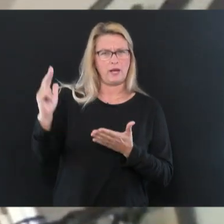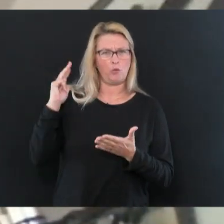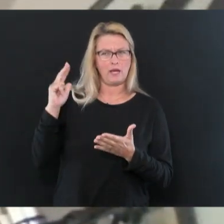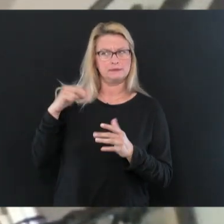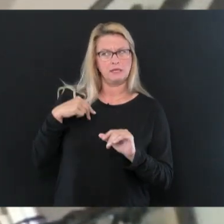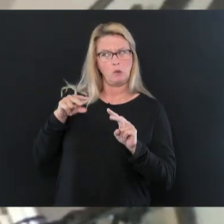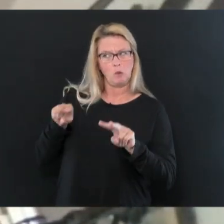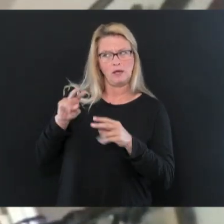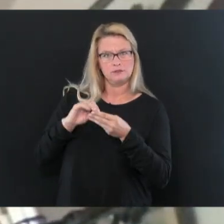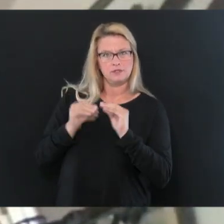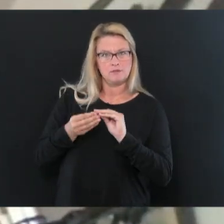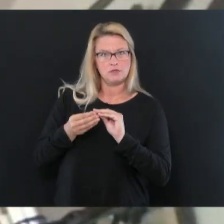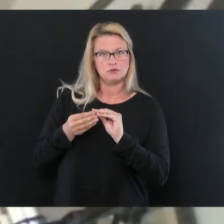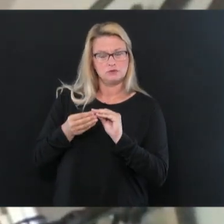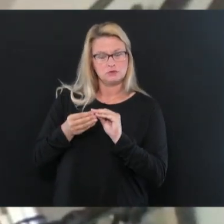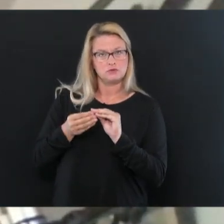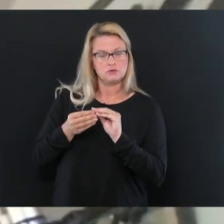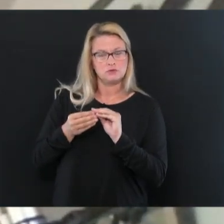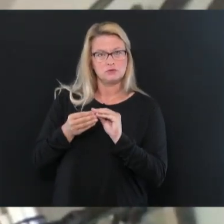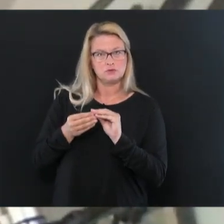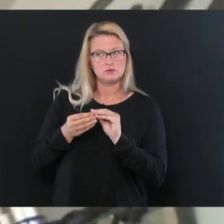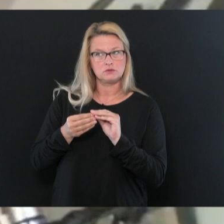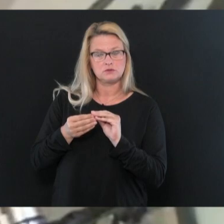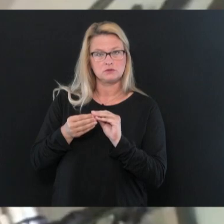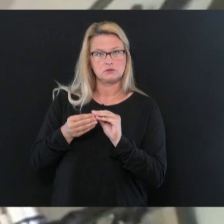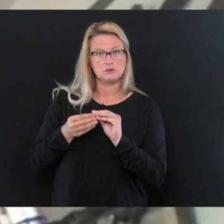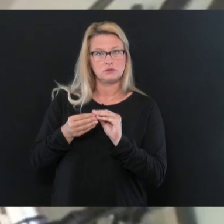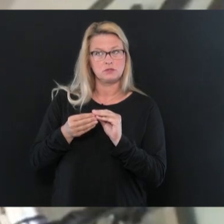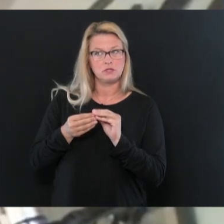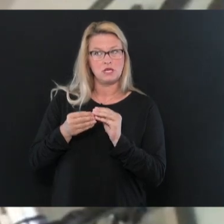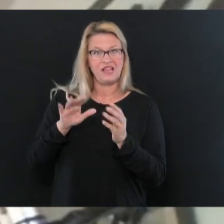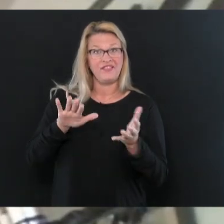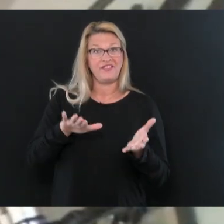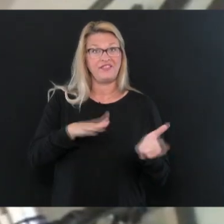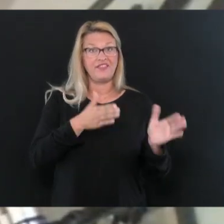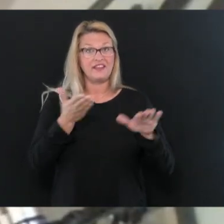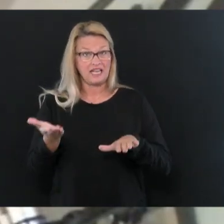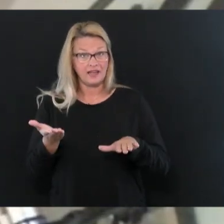numbers. As she said, as Dr. Marsh said, our deaths are